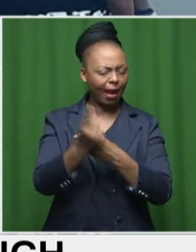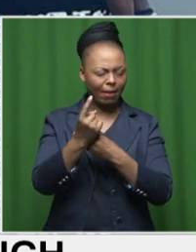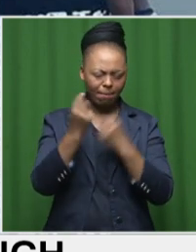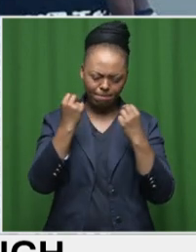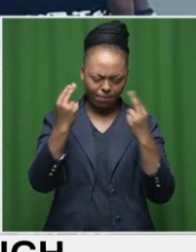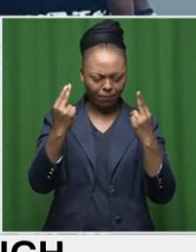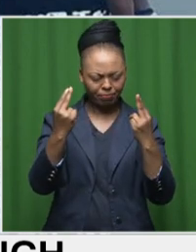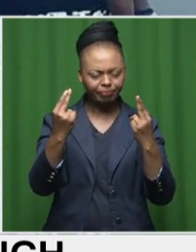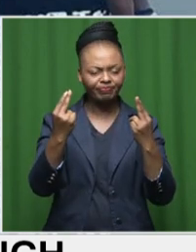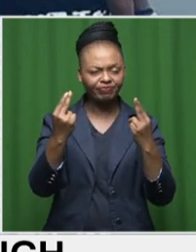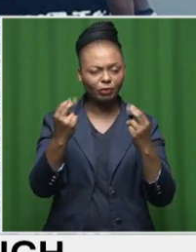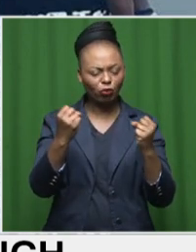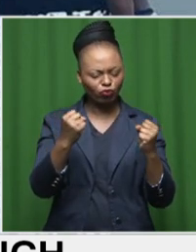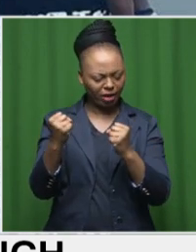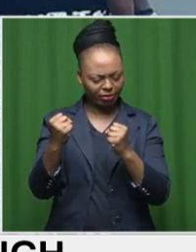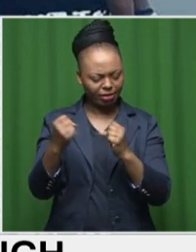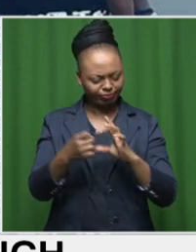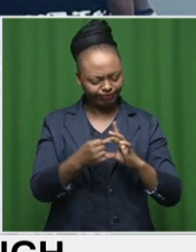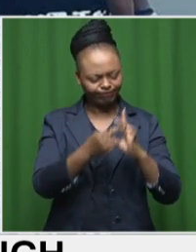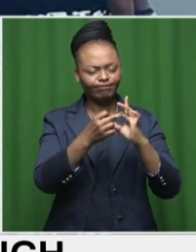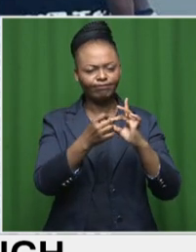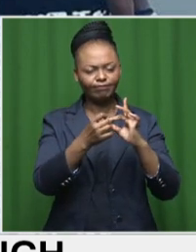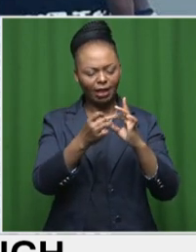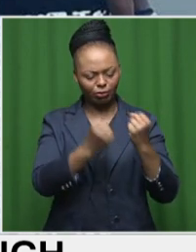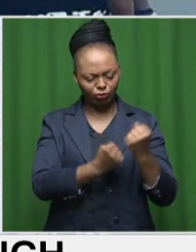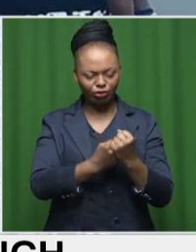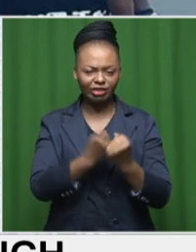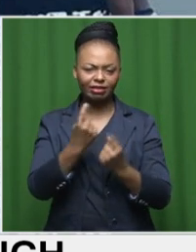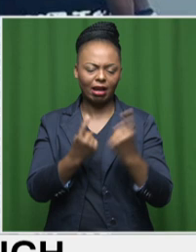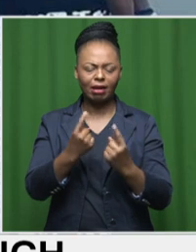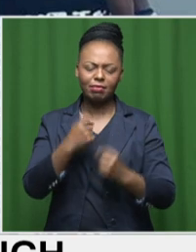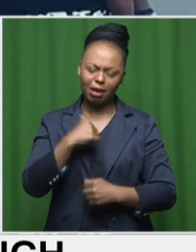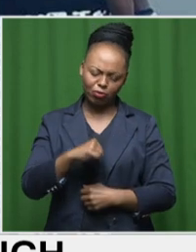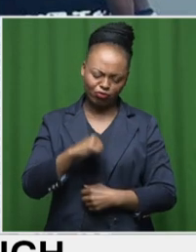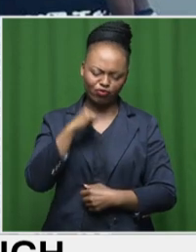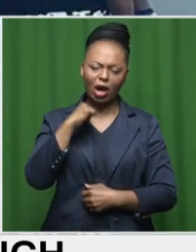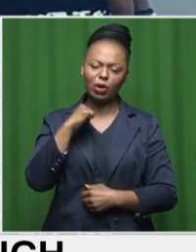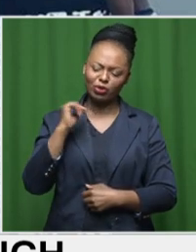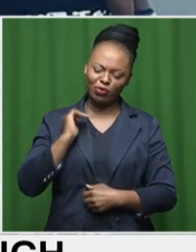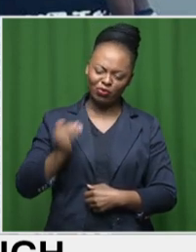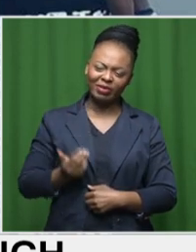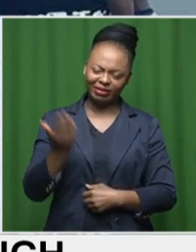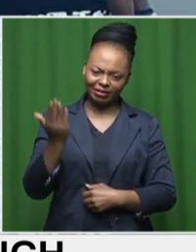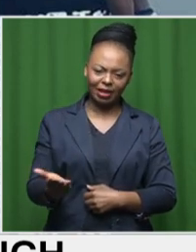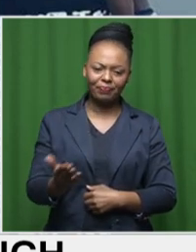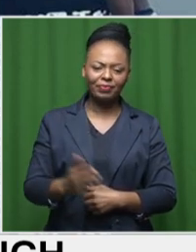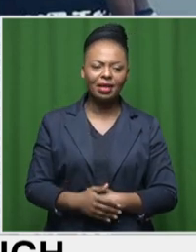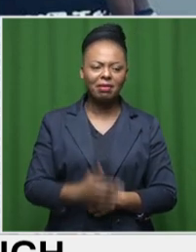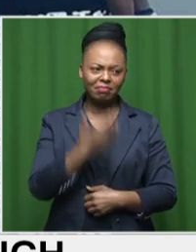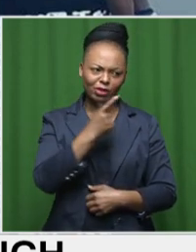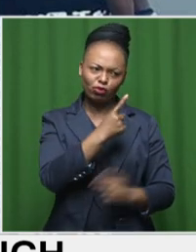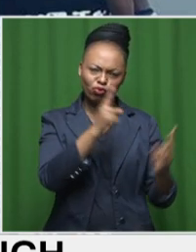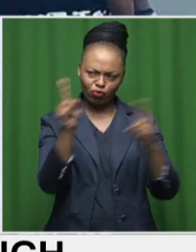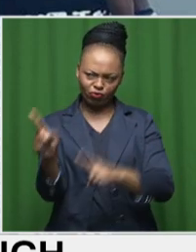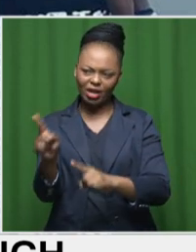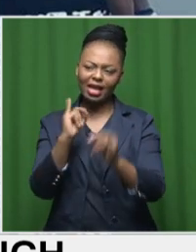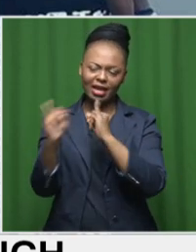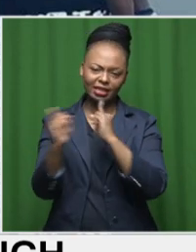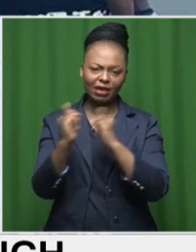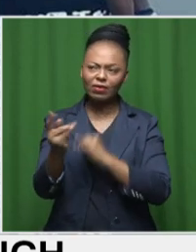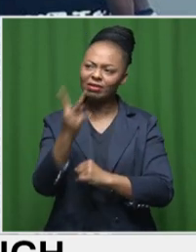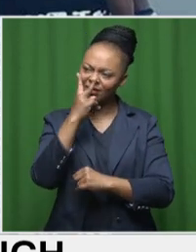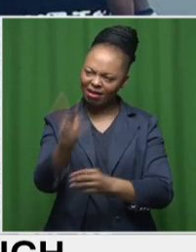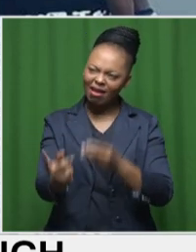again. And these ladies were just, you'd be so proud of them. You know, you should come over and interview them. See what's happening out